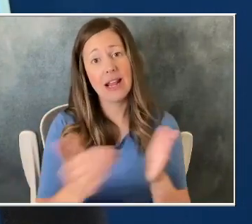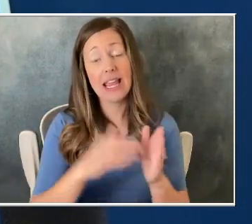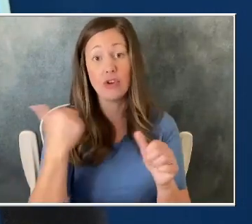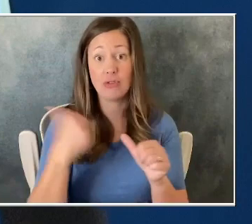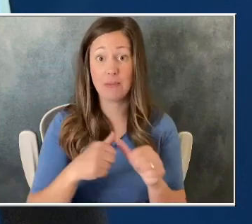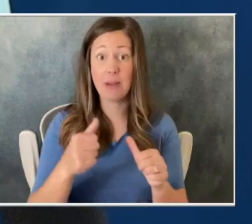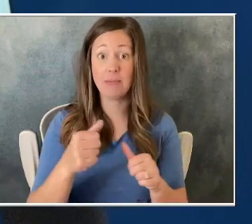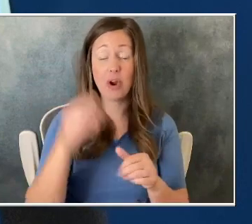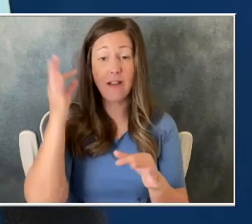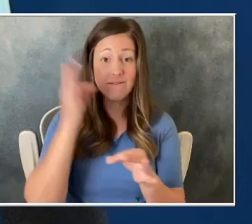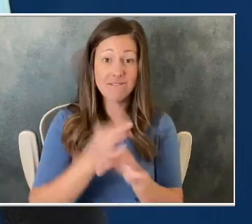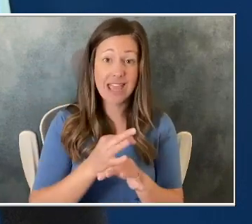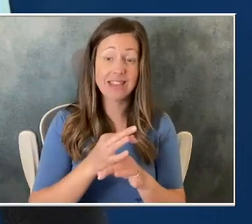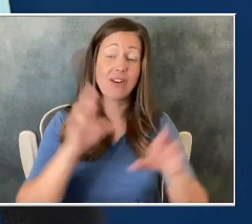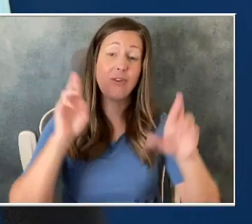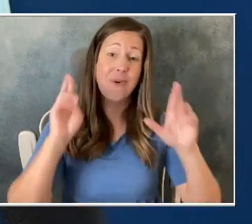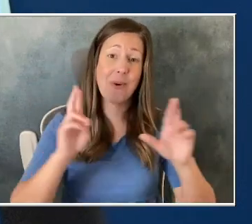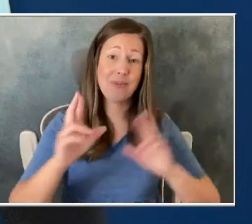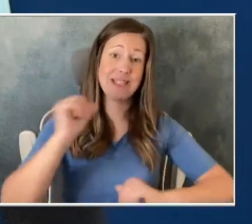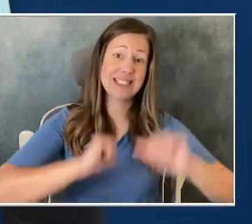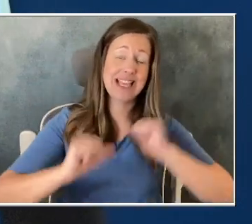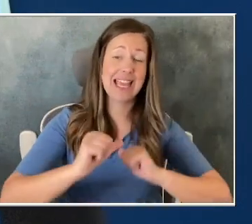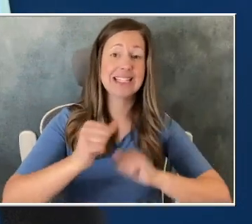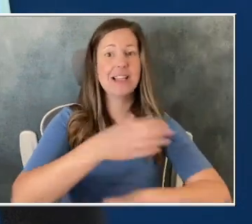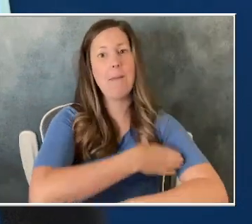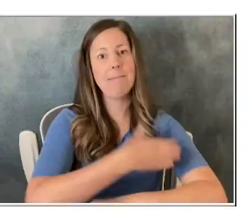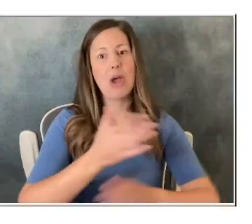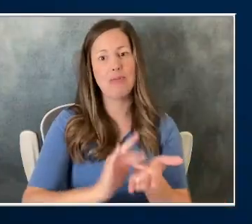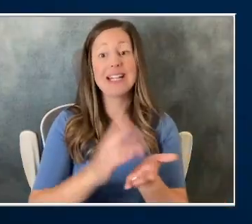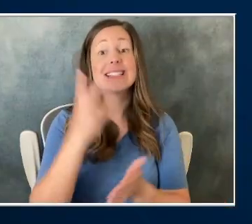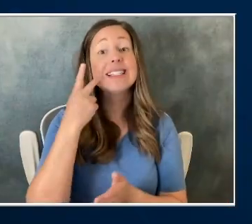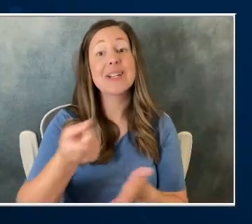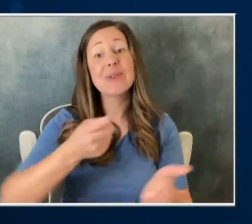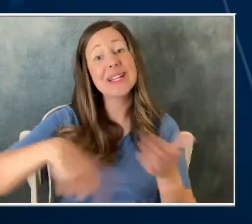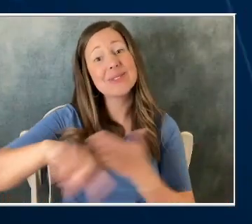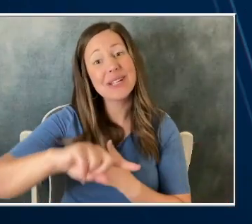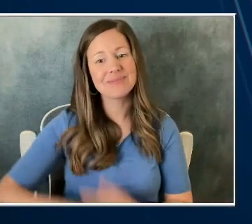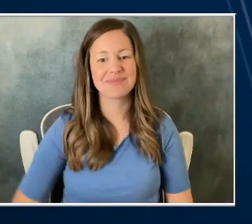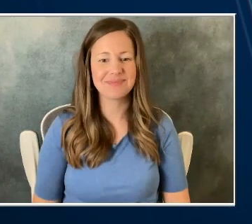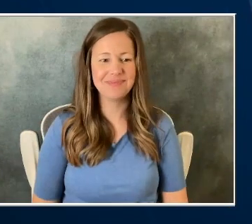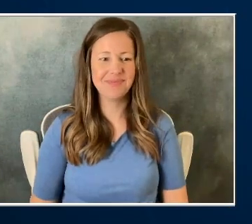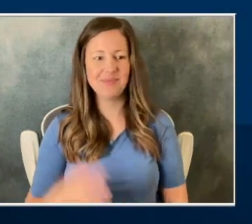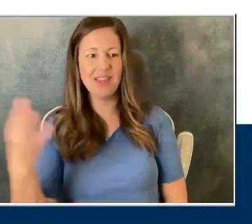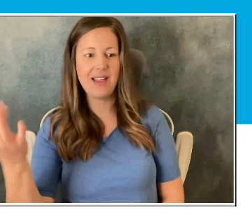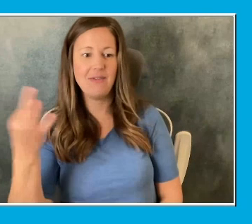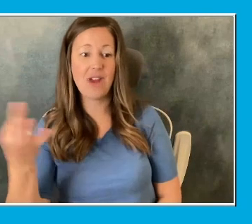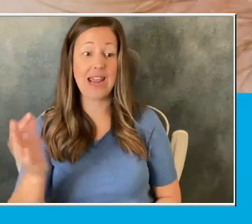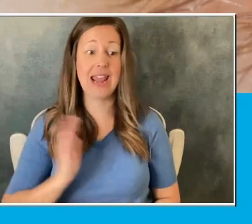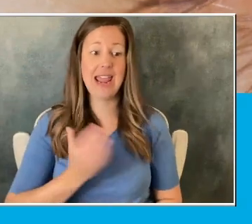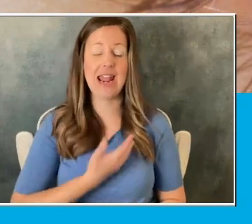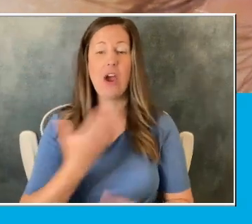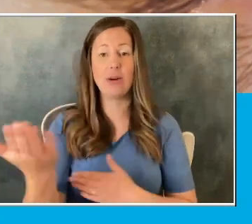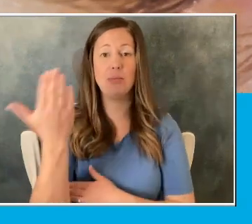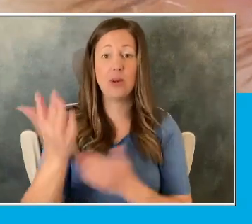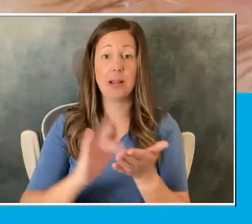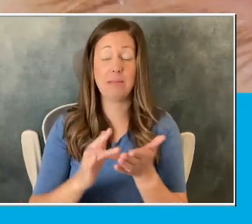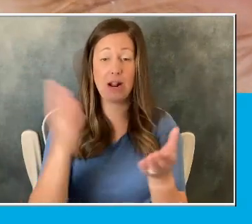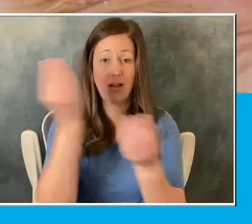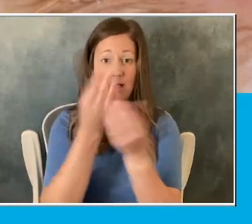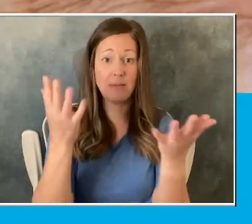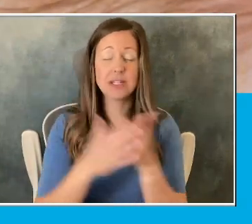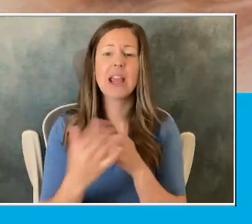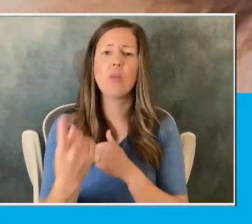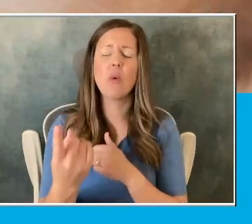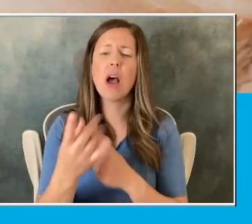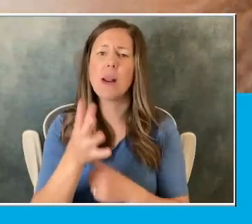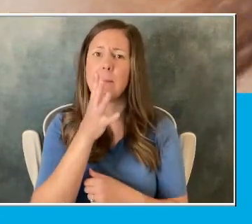and science, power of medicine. We'll see you next week. Coming up Friday on the Morning Medical Update. One mom never realized